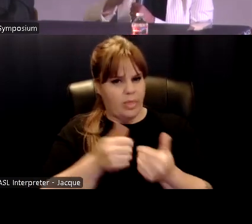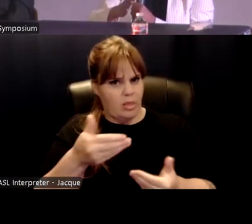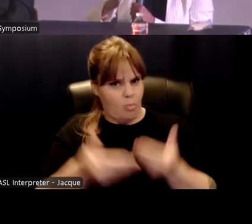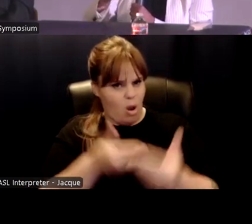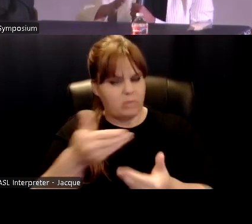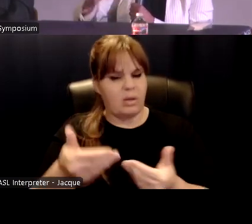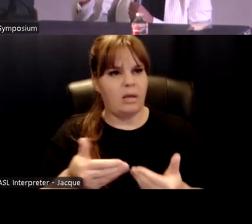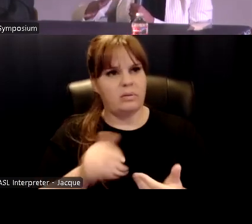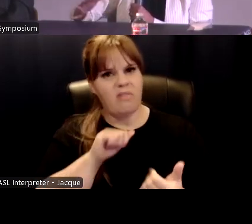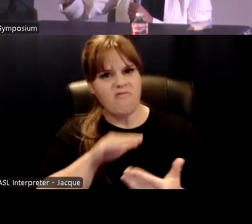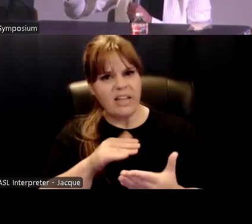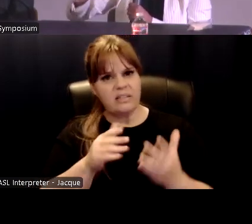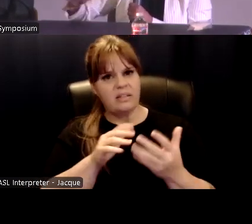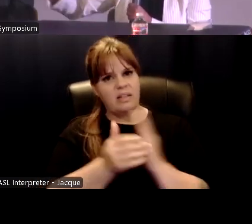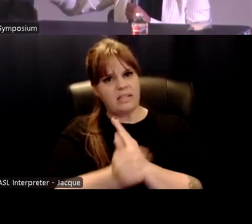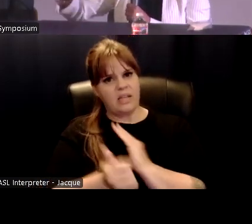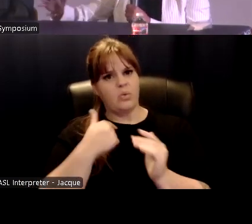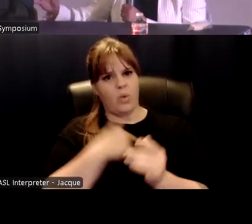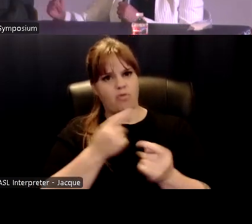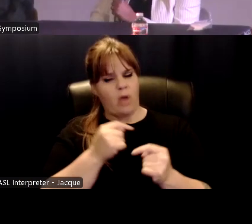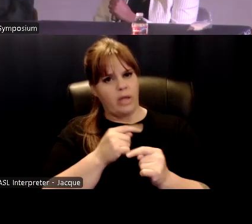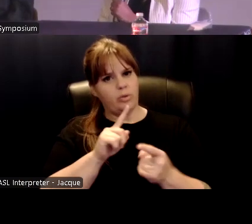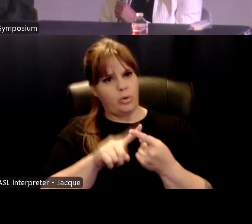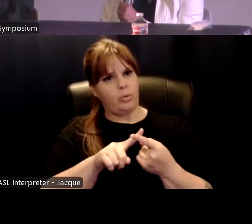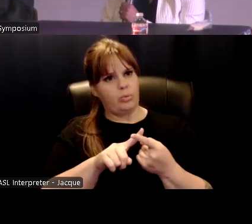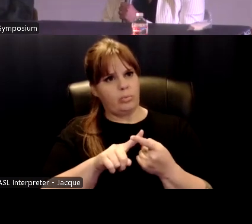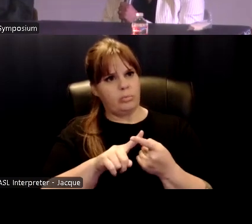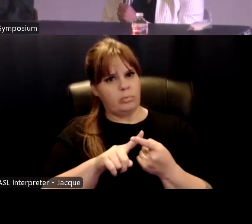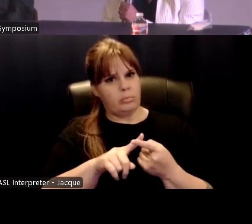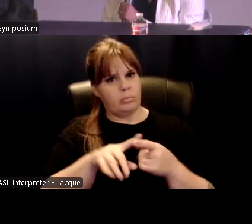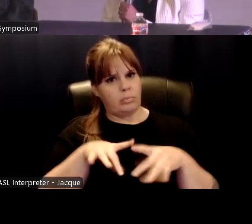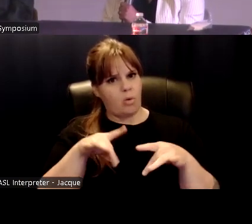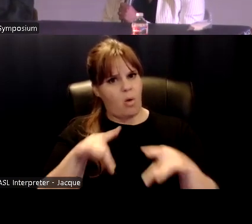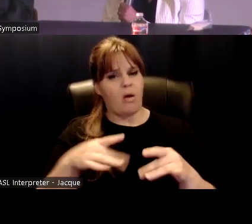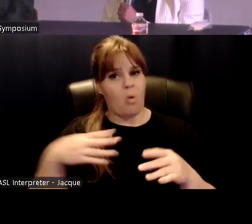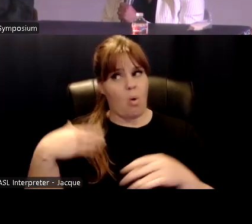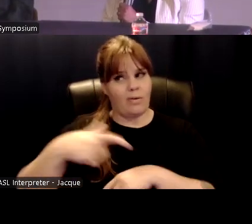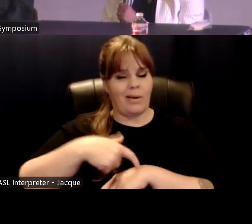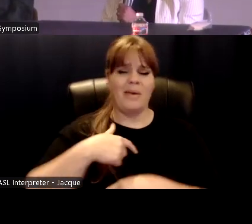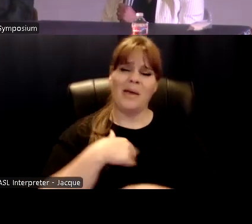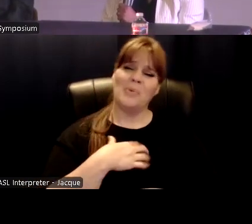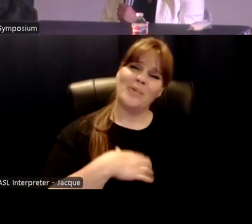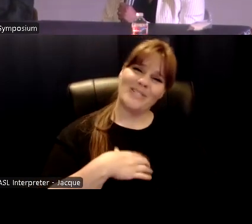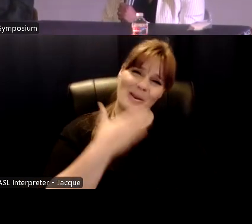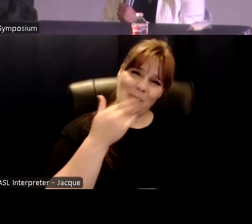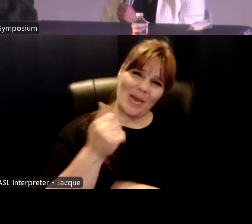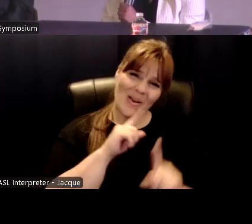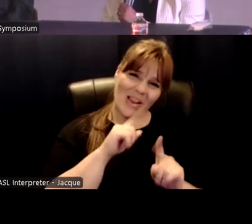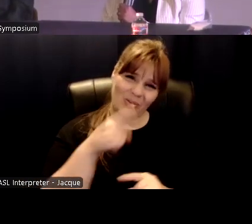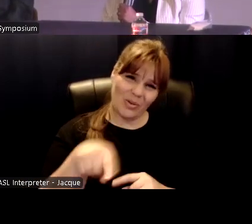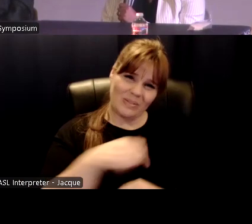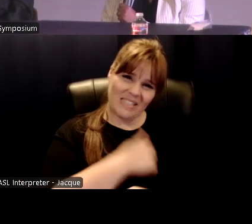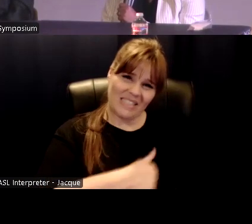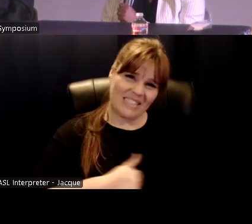the skills that we're trying to continuously acquire over time. I really do wish I had a better answer for you,